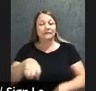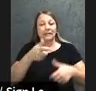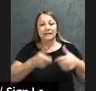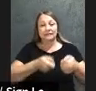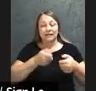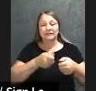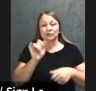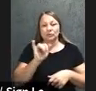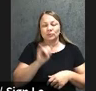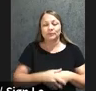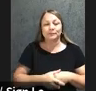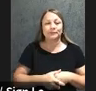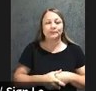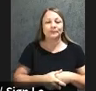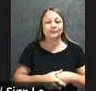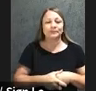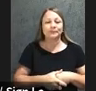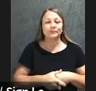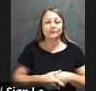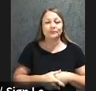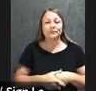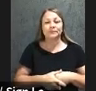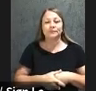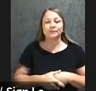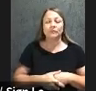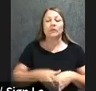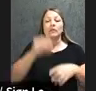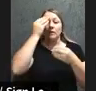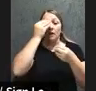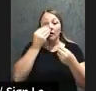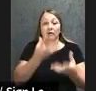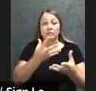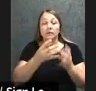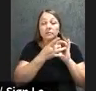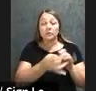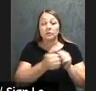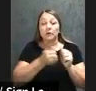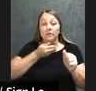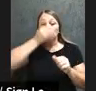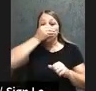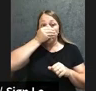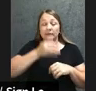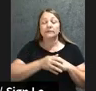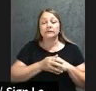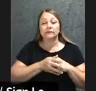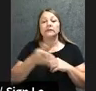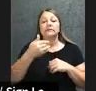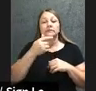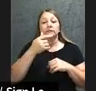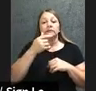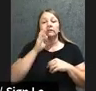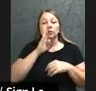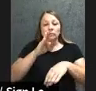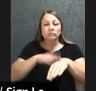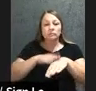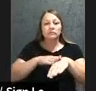In addition to vaccines, there's good information about masks on COVID.gov. Mentions how masking is a